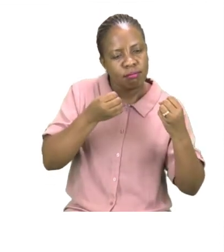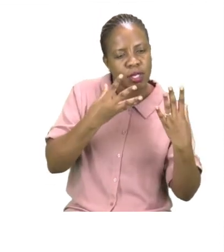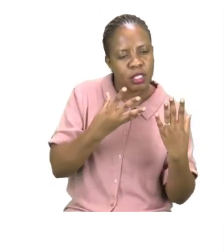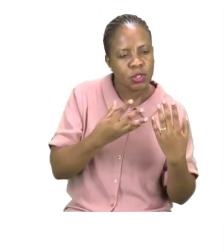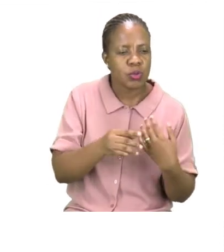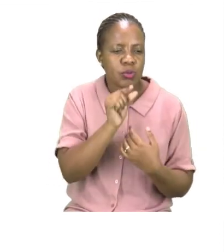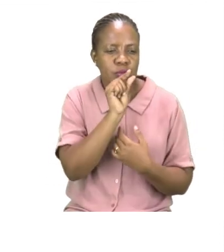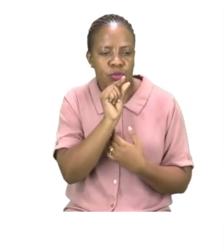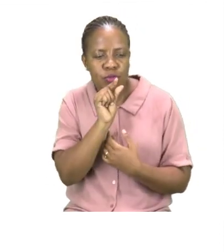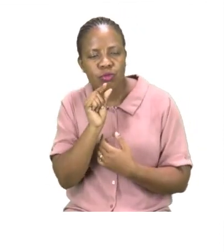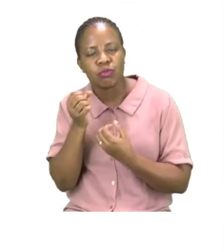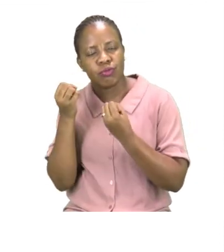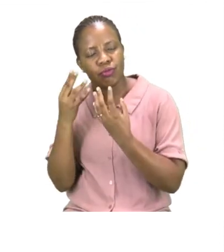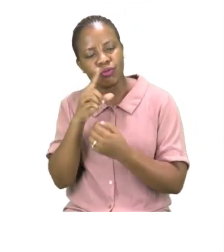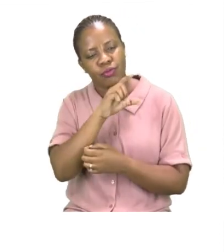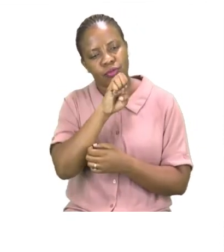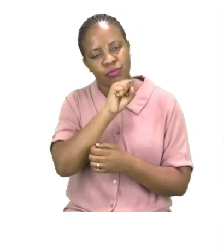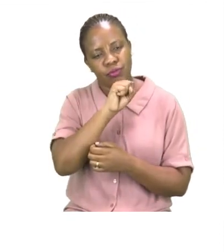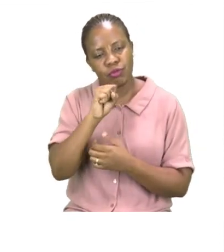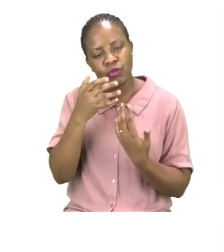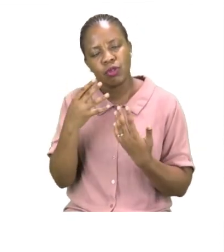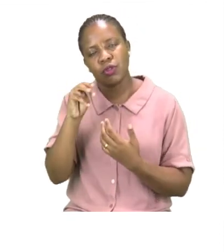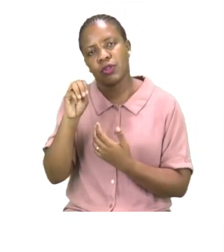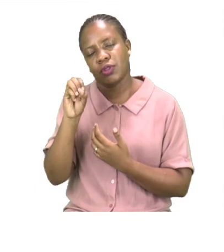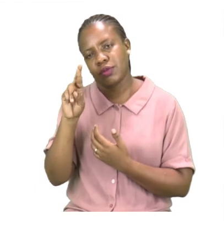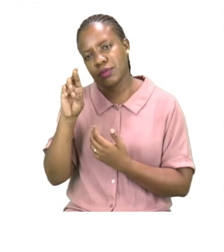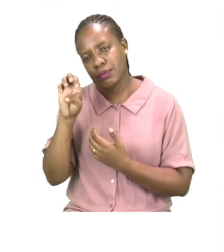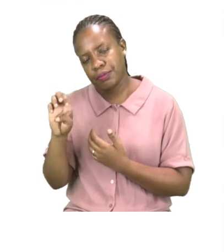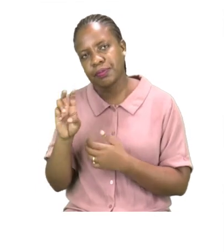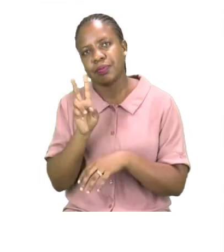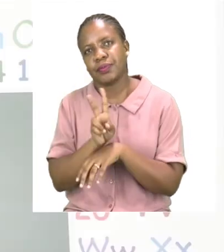Finish up your exercise and I will see you after this advert break.